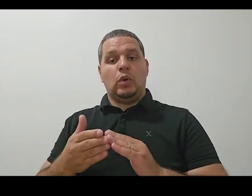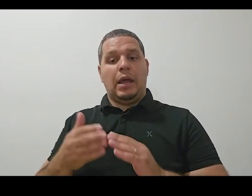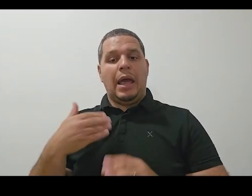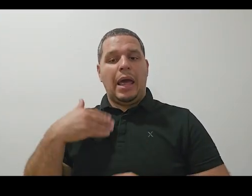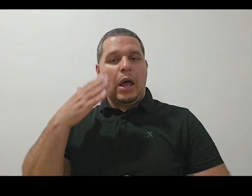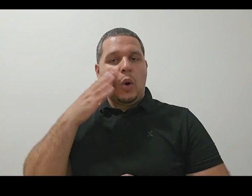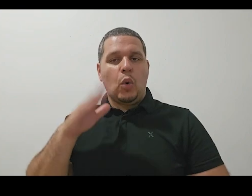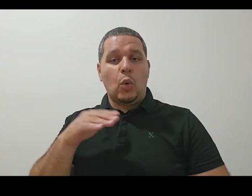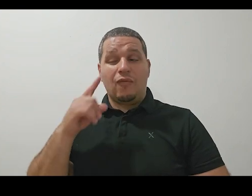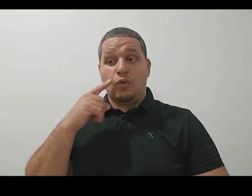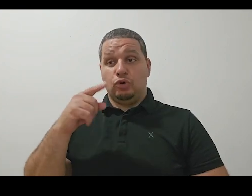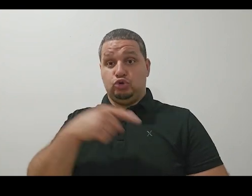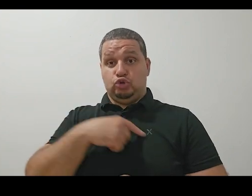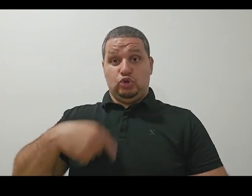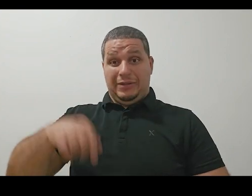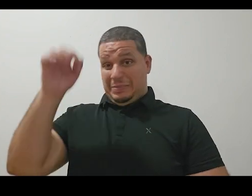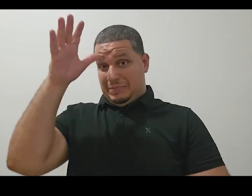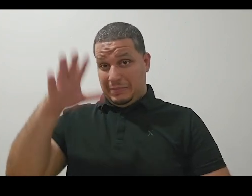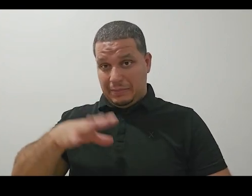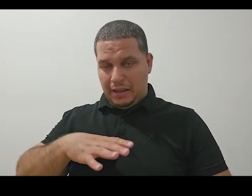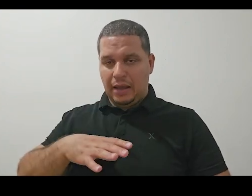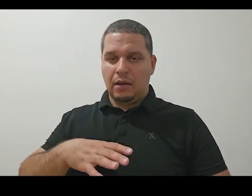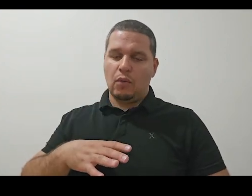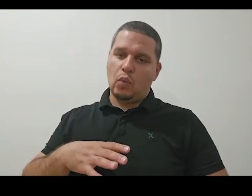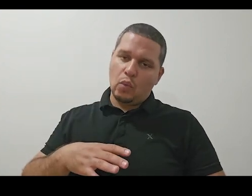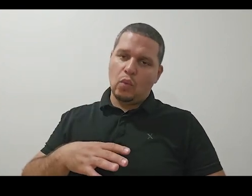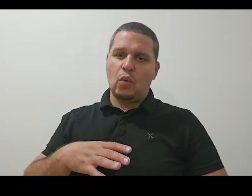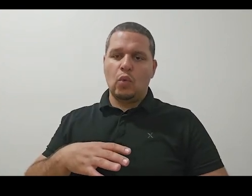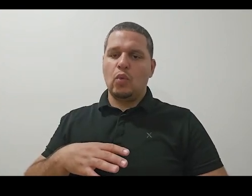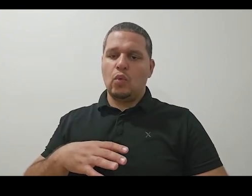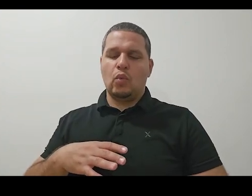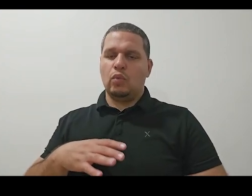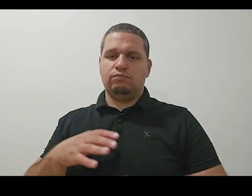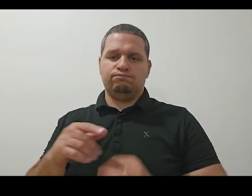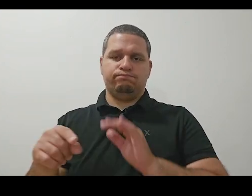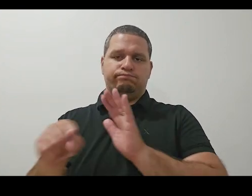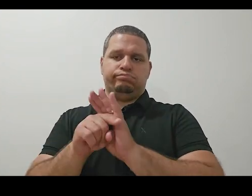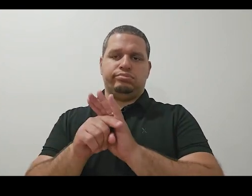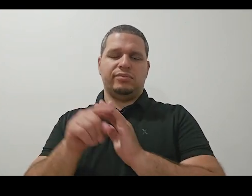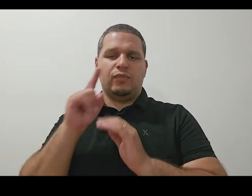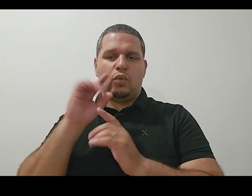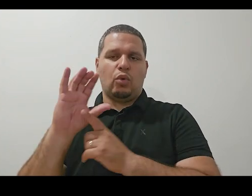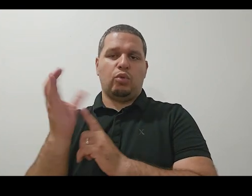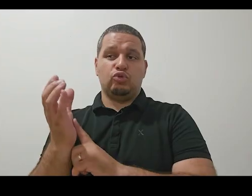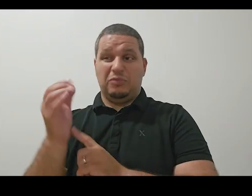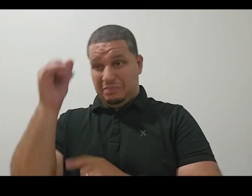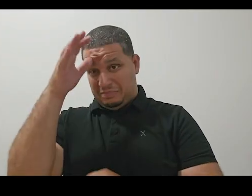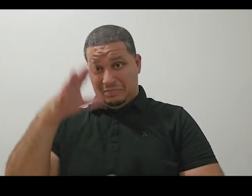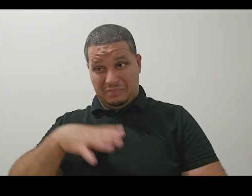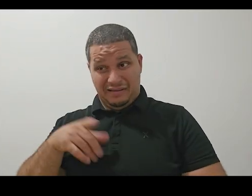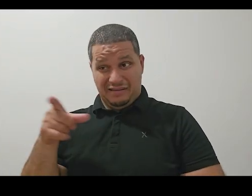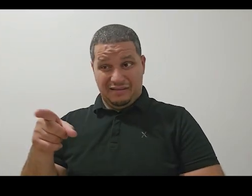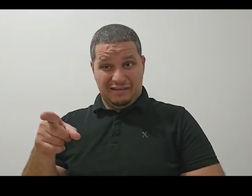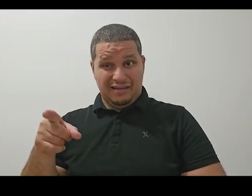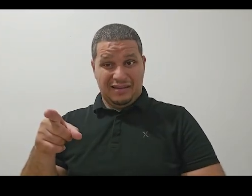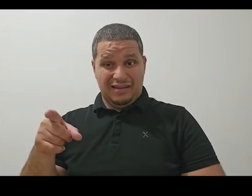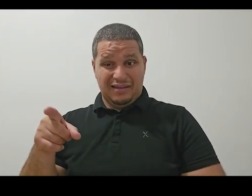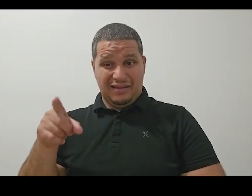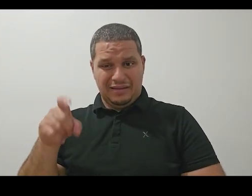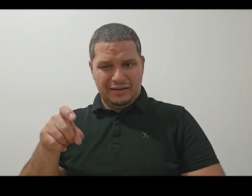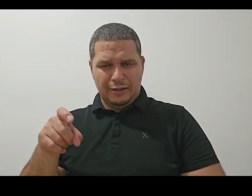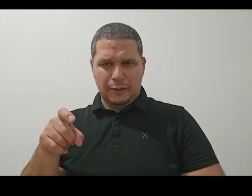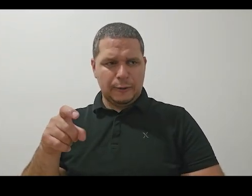know for Chinese men, it was expected culturally, like in the traditional sense, that a man needs to be super